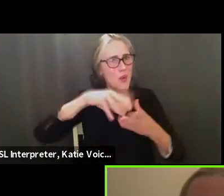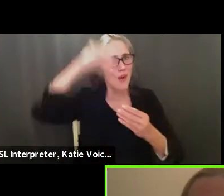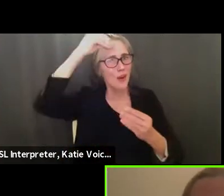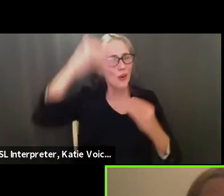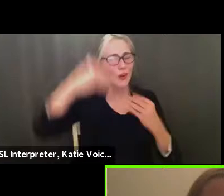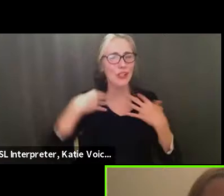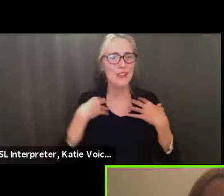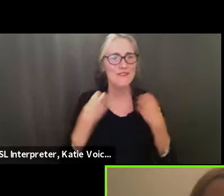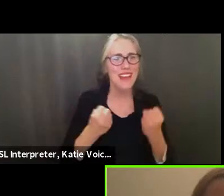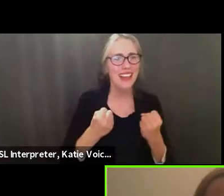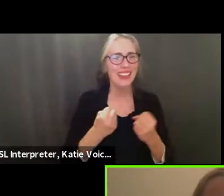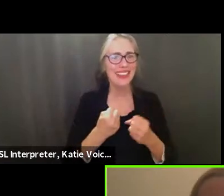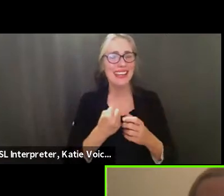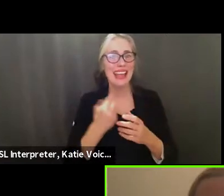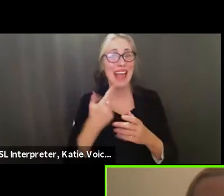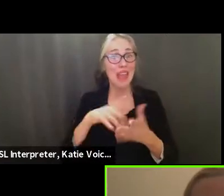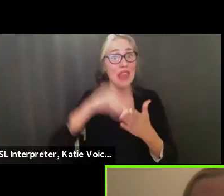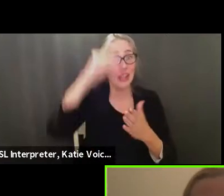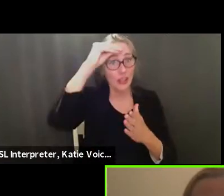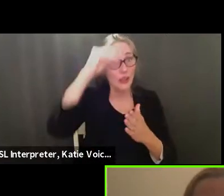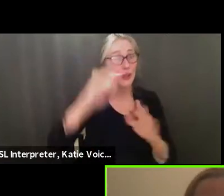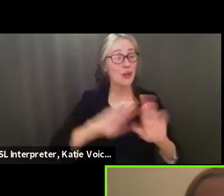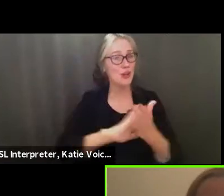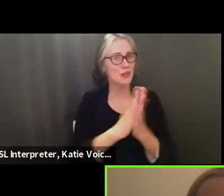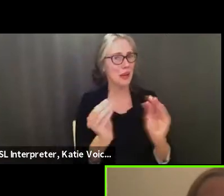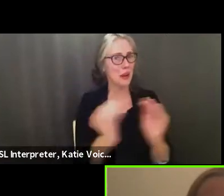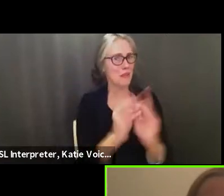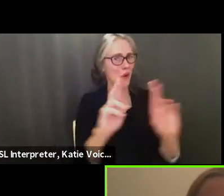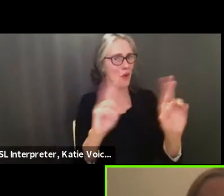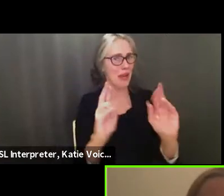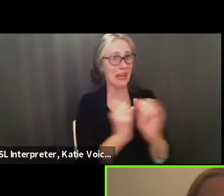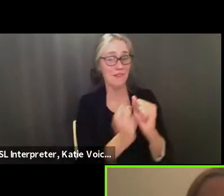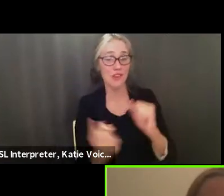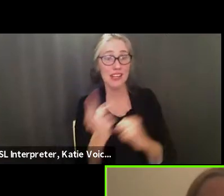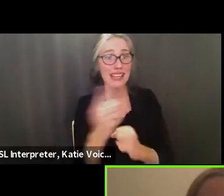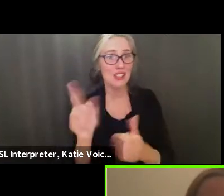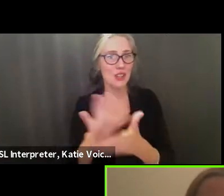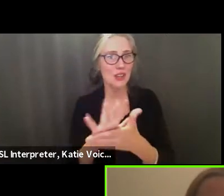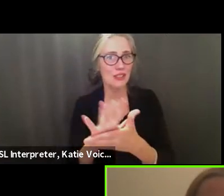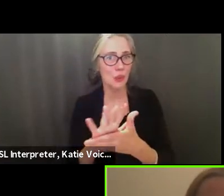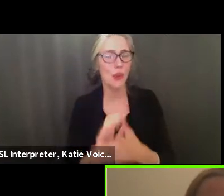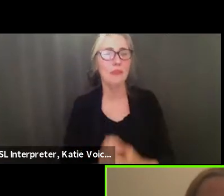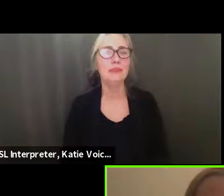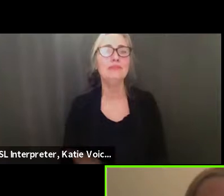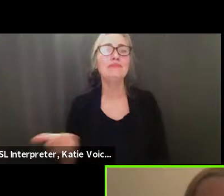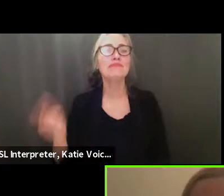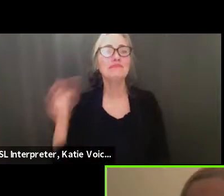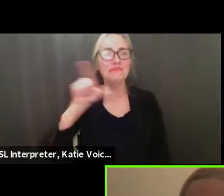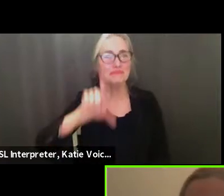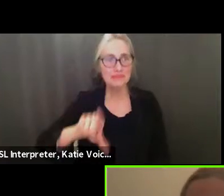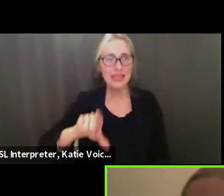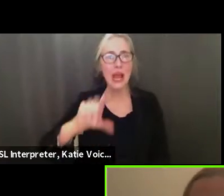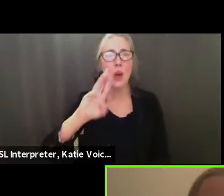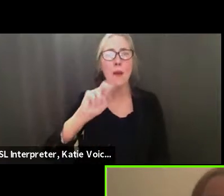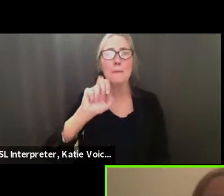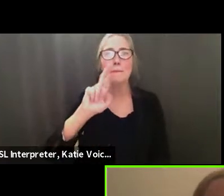to be ready for the next school year. So at this point, I'm going to go ahead and turn it over to Ms.